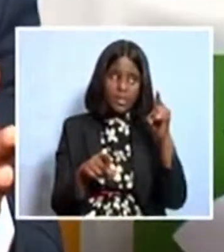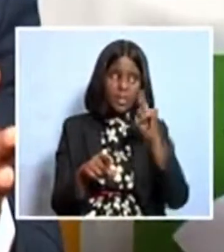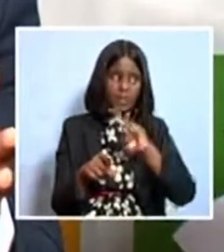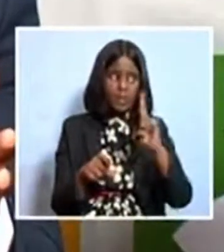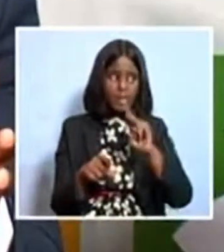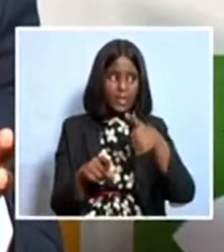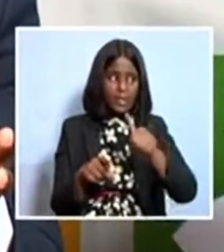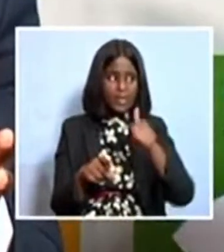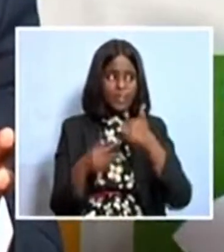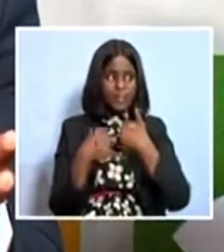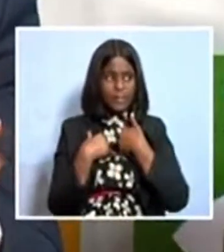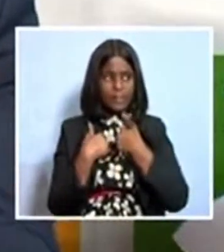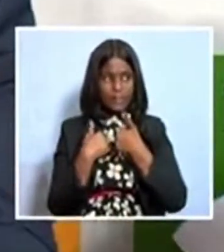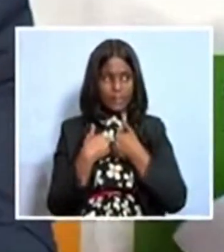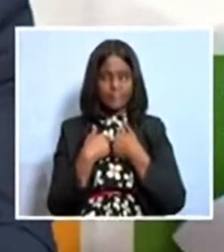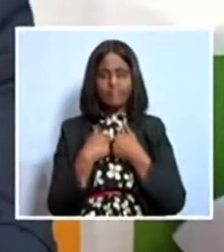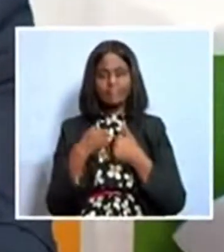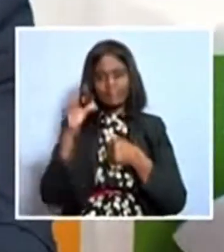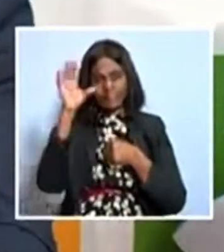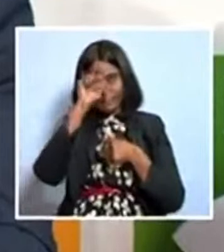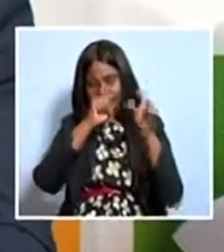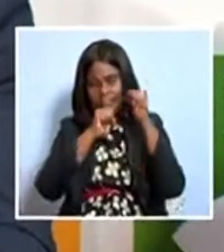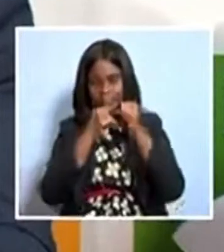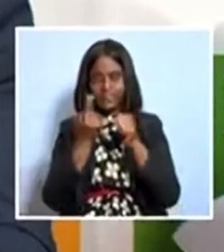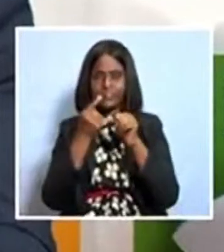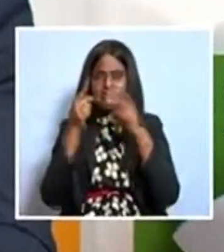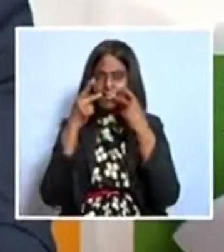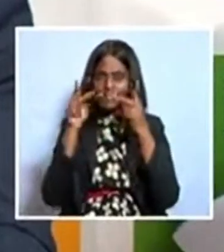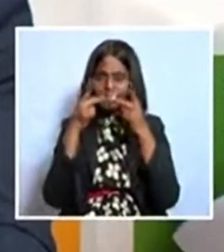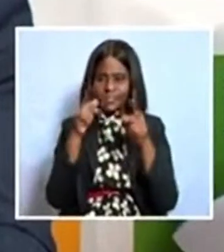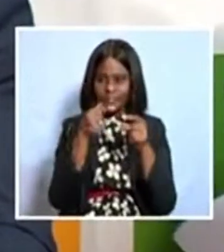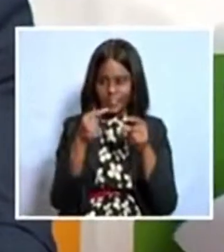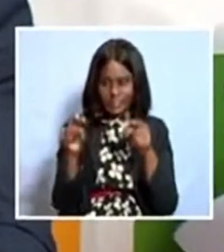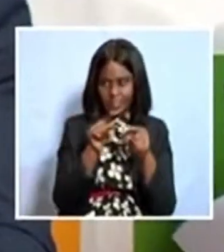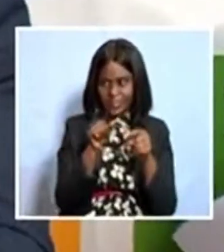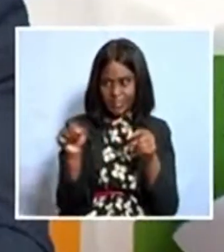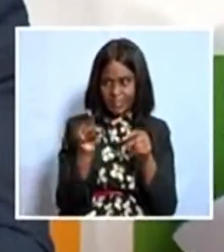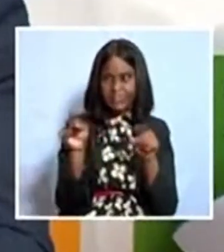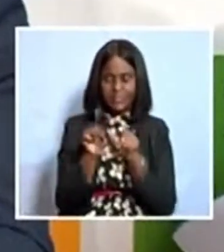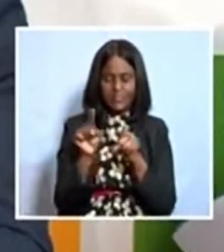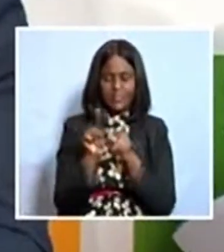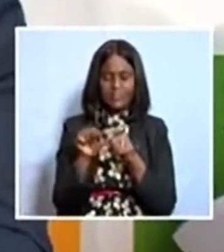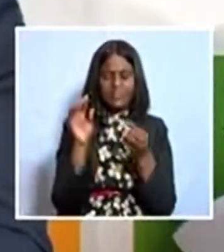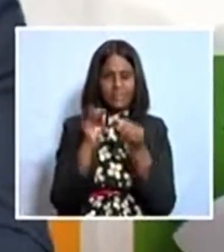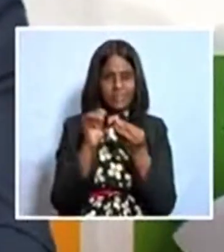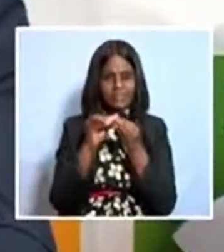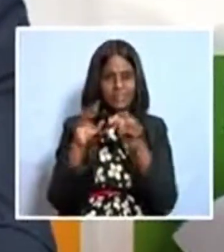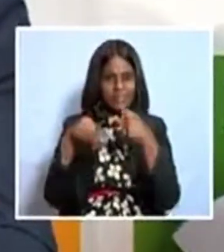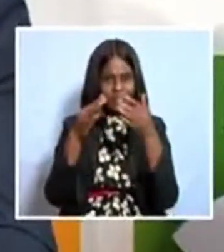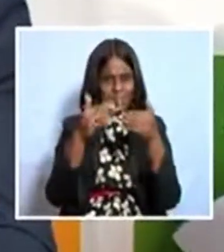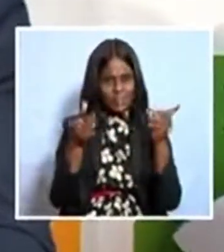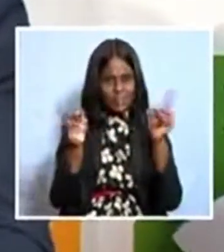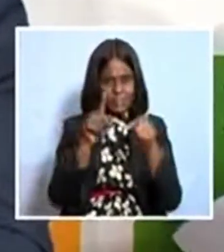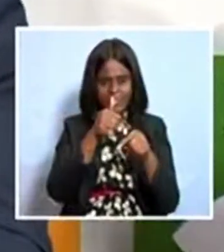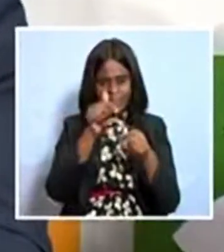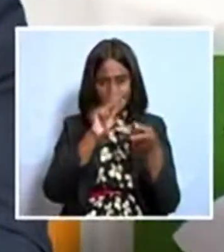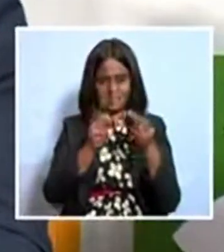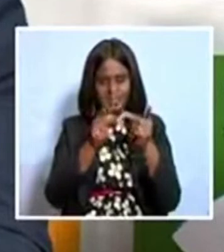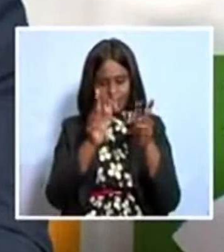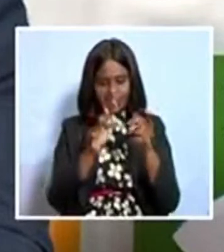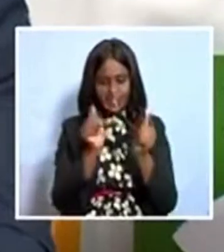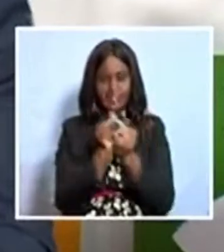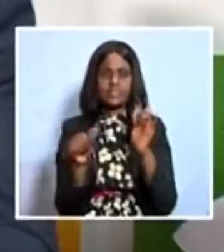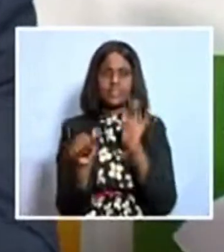get where there's an assumption that public goods are more efficiently delivered when they partner with the private